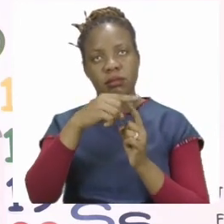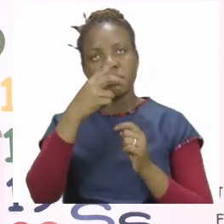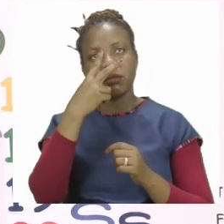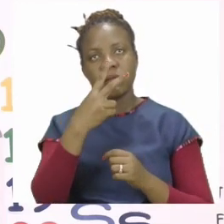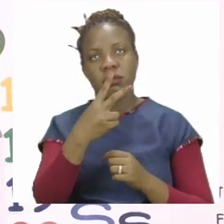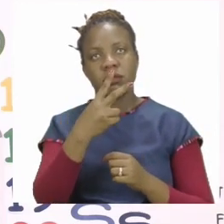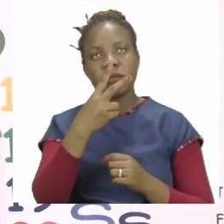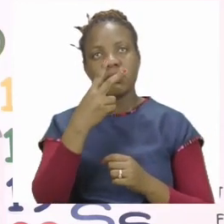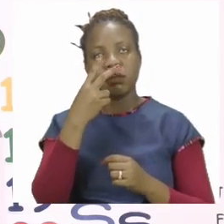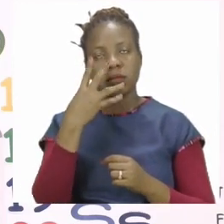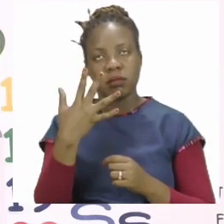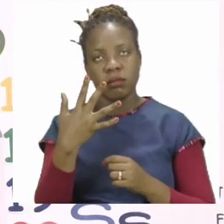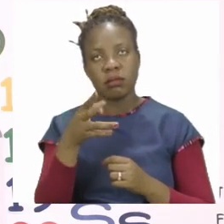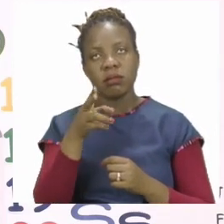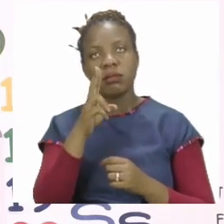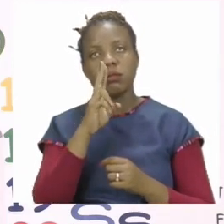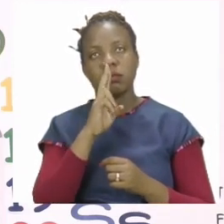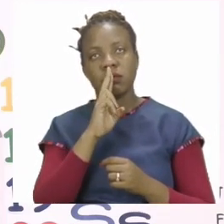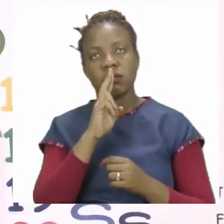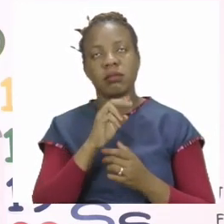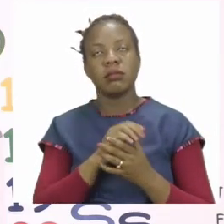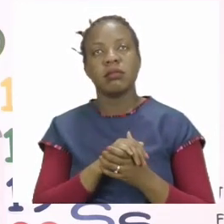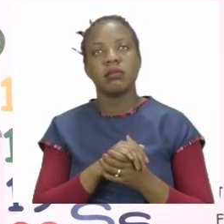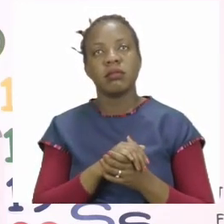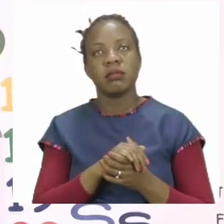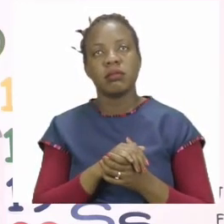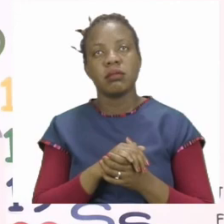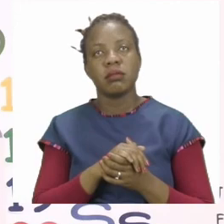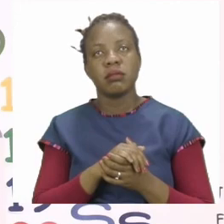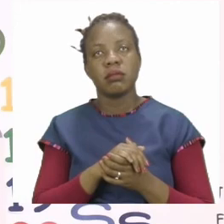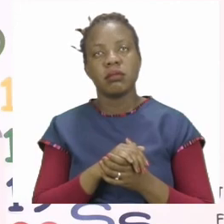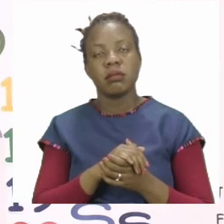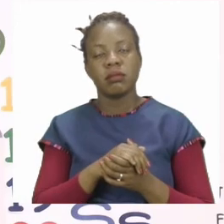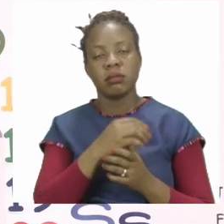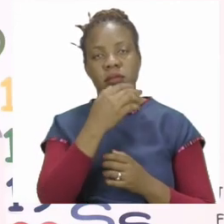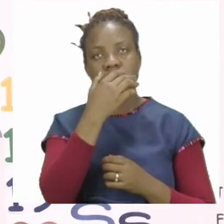25 is equal to